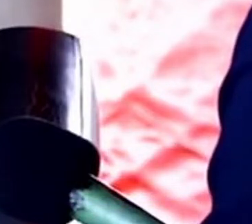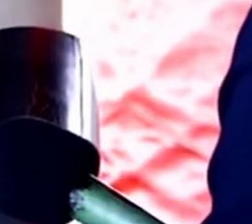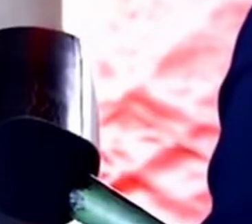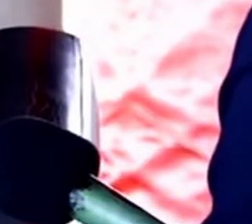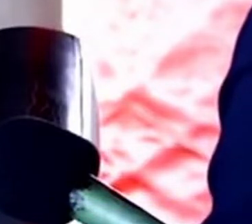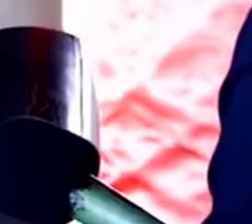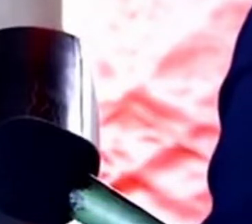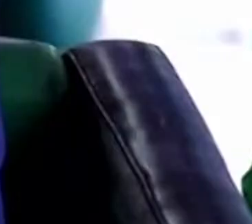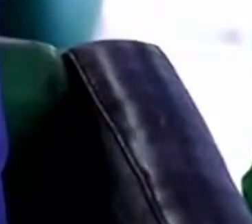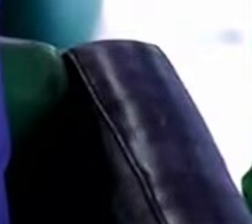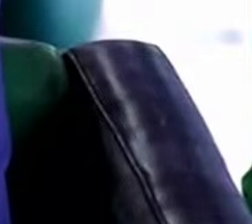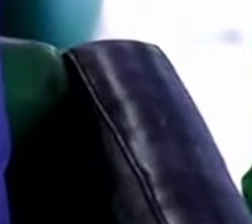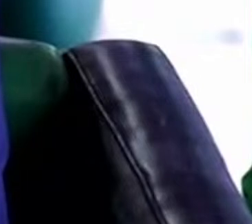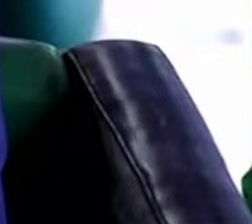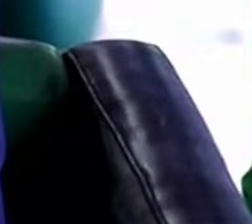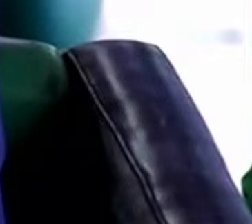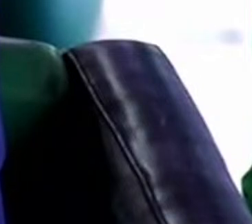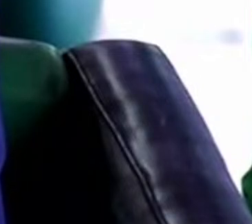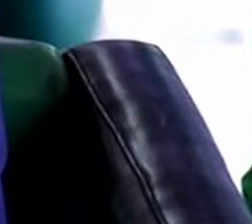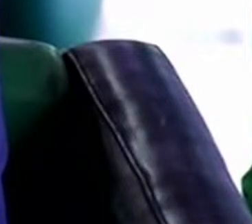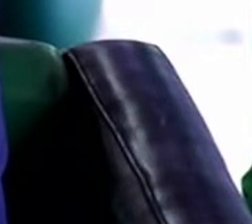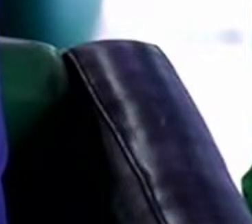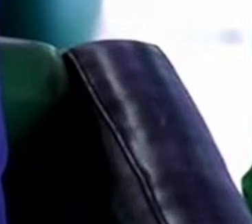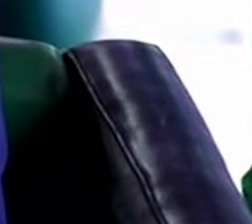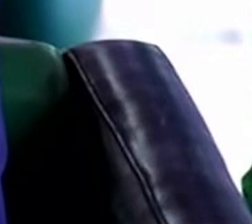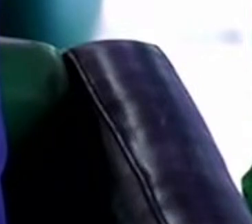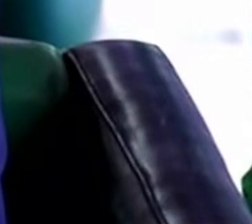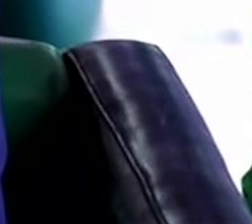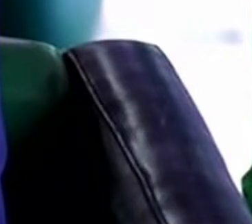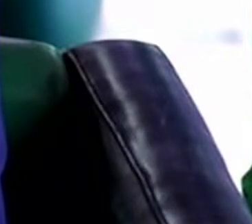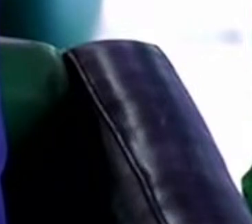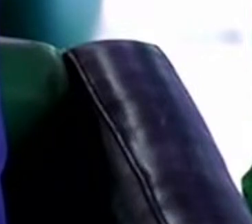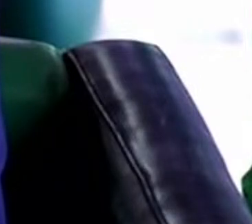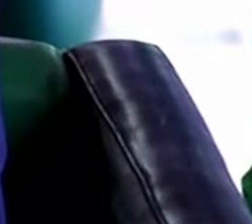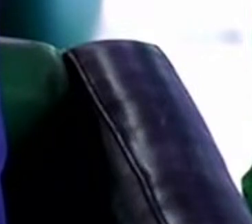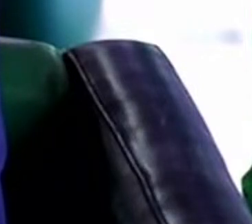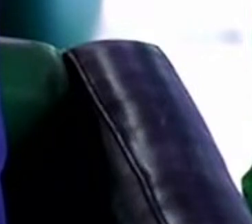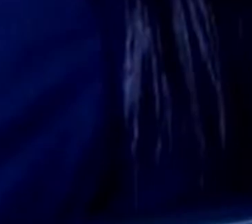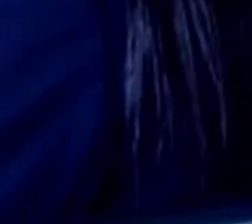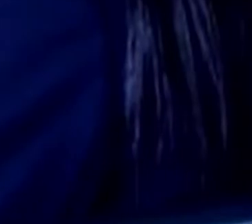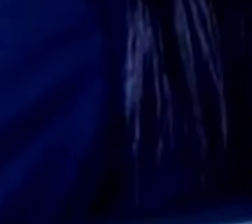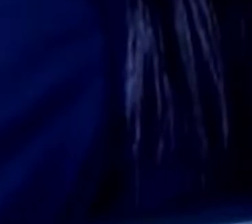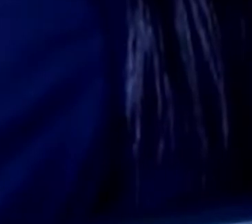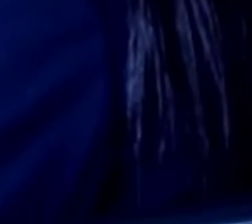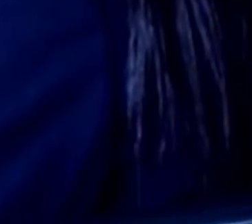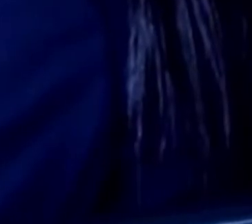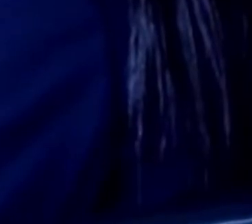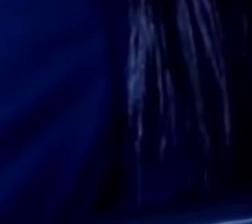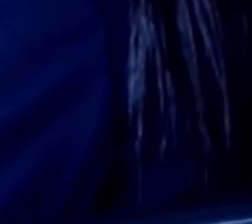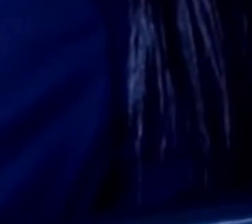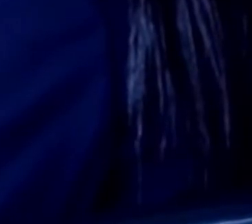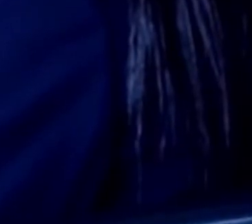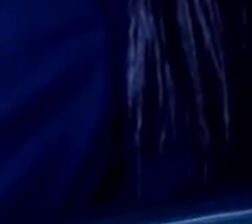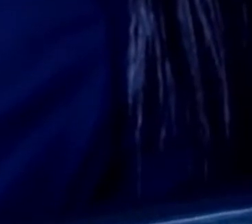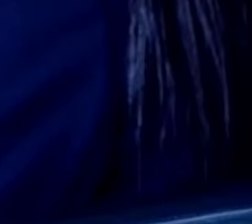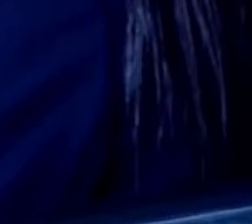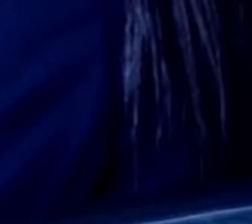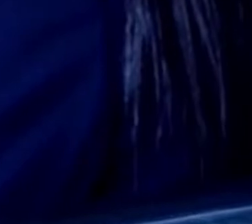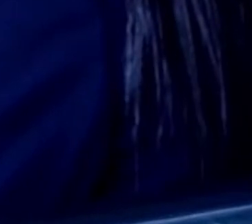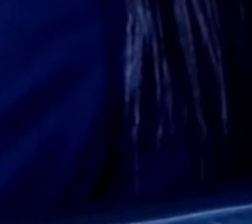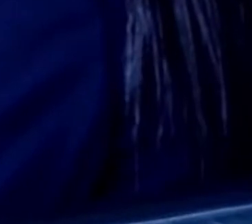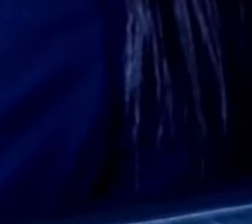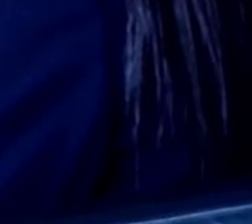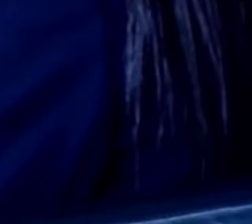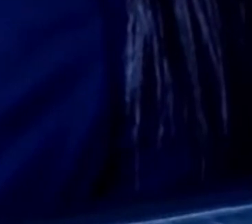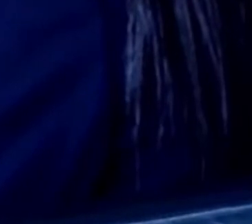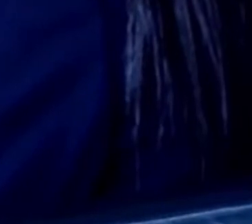started doing business. In the private sector, first when I just stopped working as a nurse, of course I started doing trading. I had